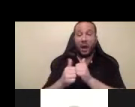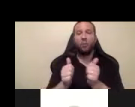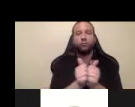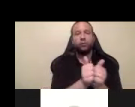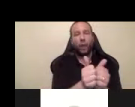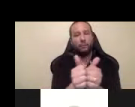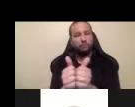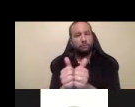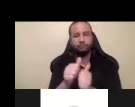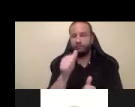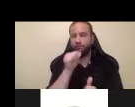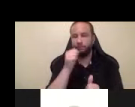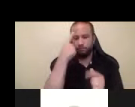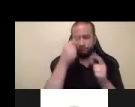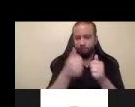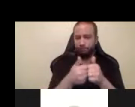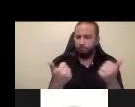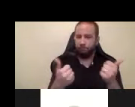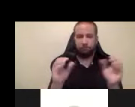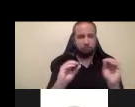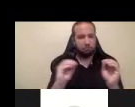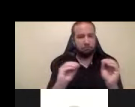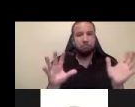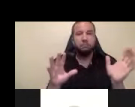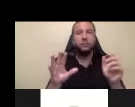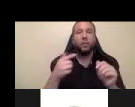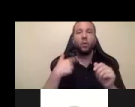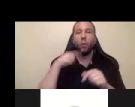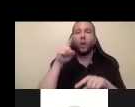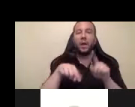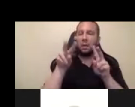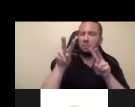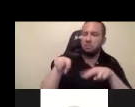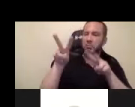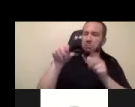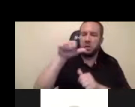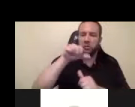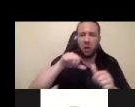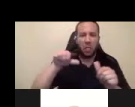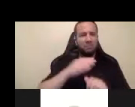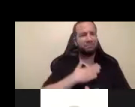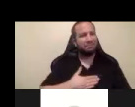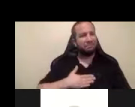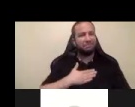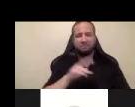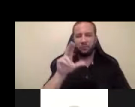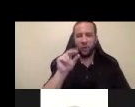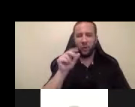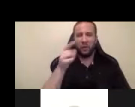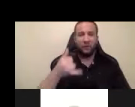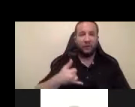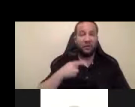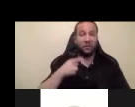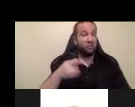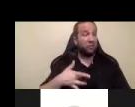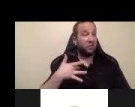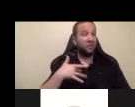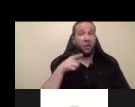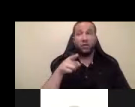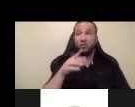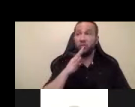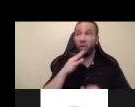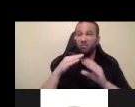As we're talking, know whether to step up or step back too. If you find yourself talking a lot,